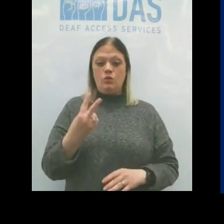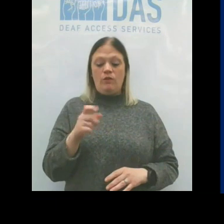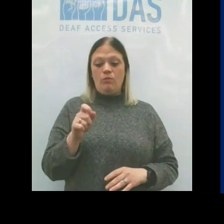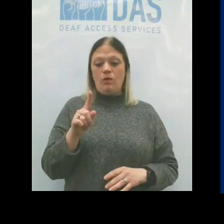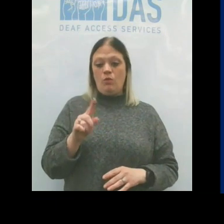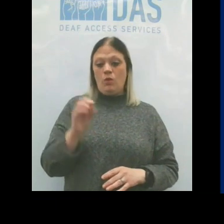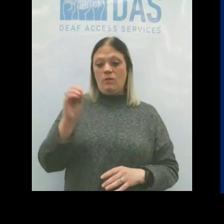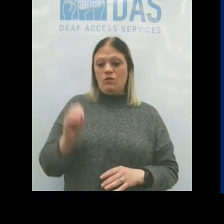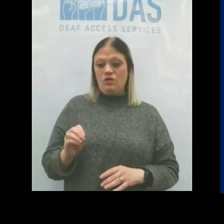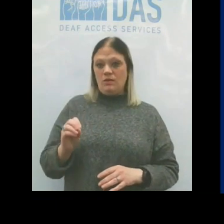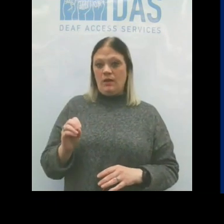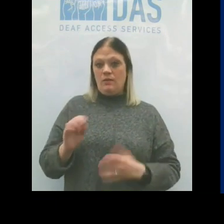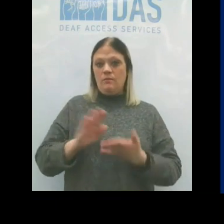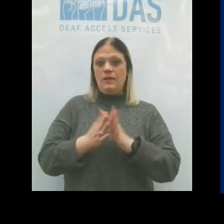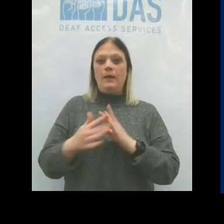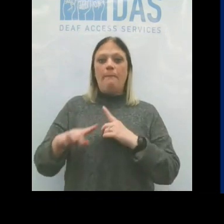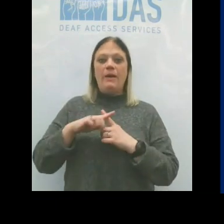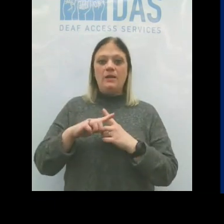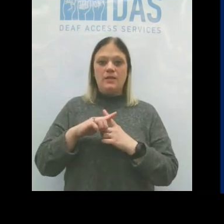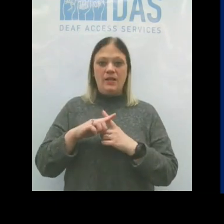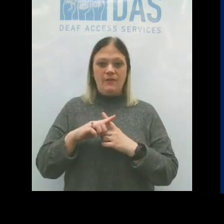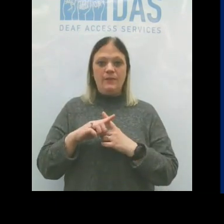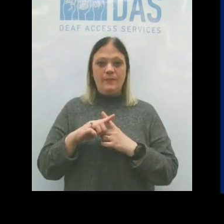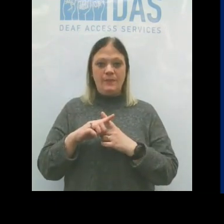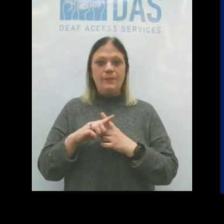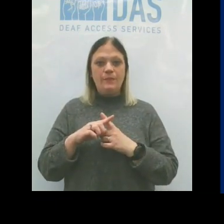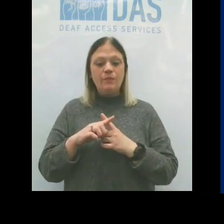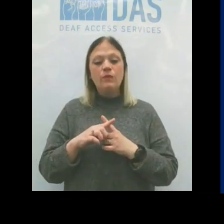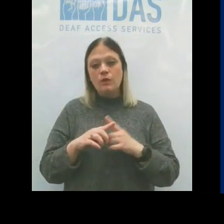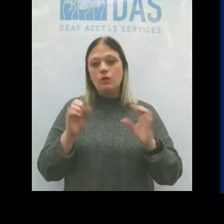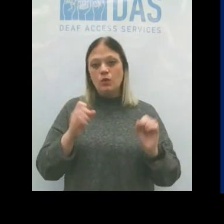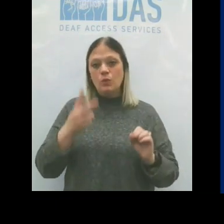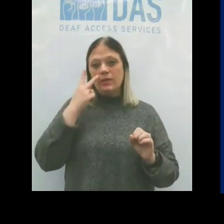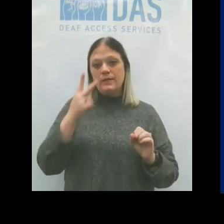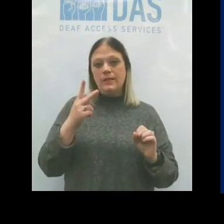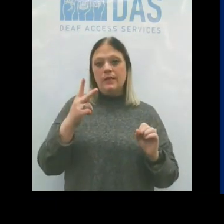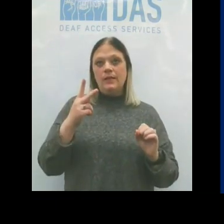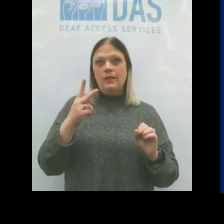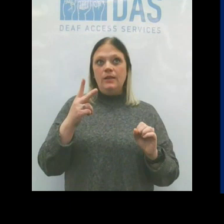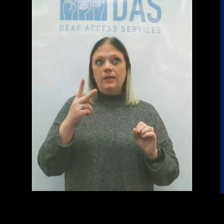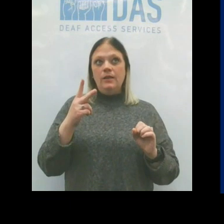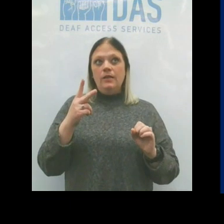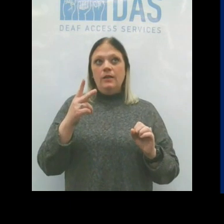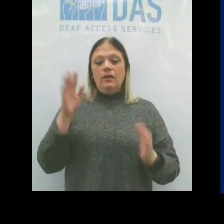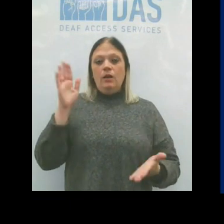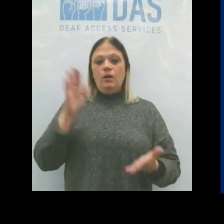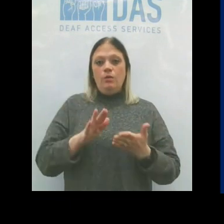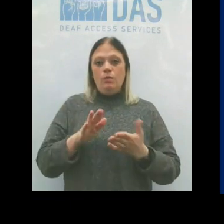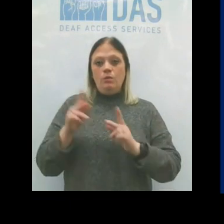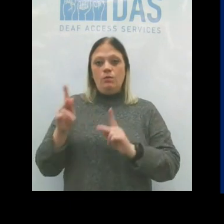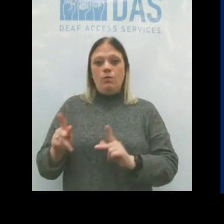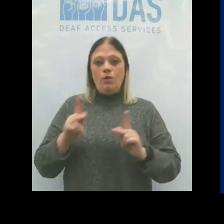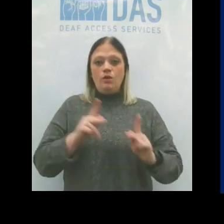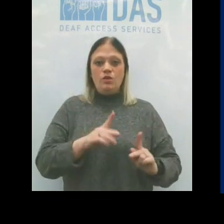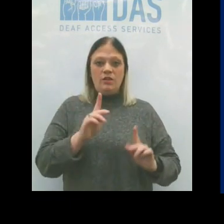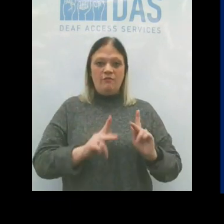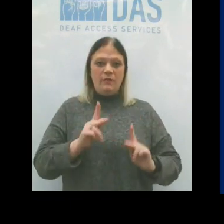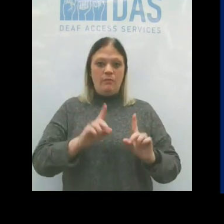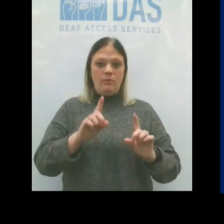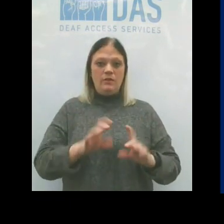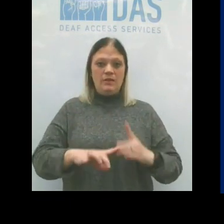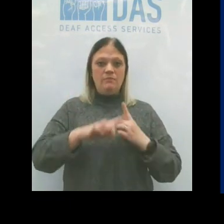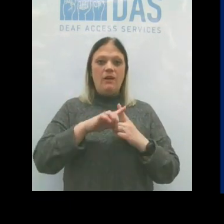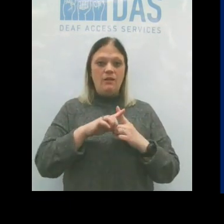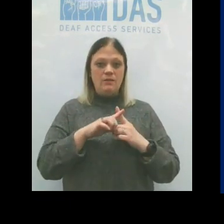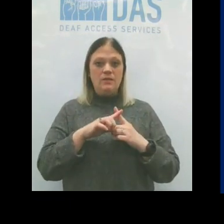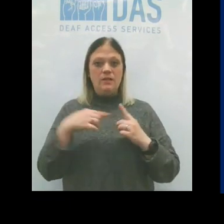12.1% of those tests were positive. And so you can see we're seeing a lowering proportion of people who are tested that test positive.